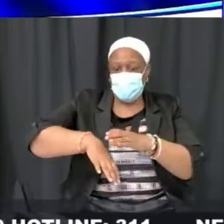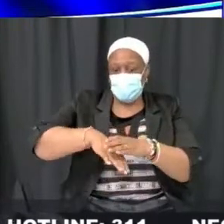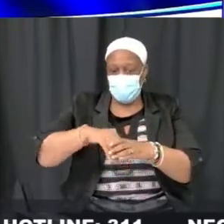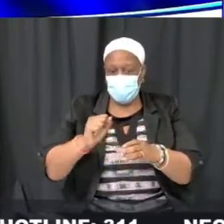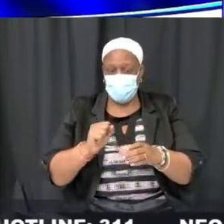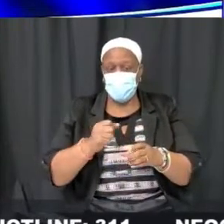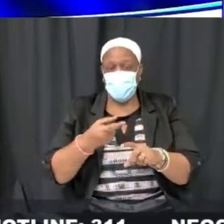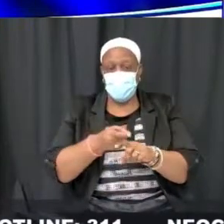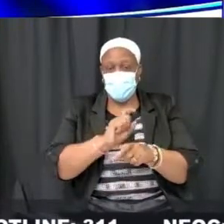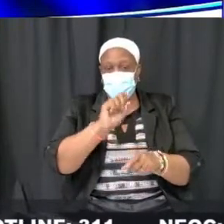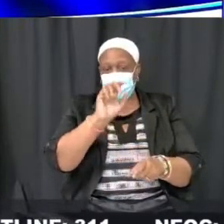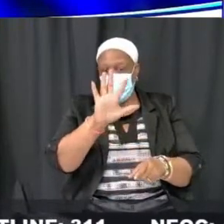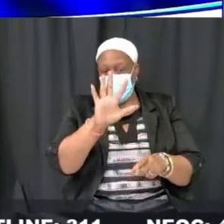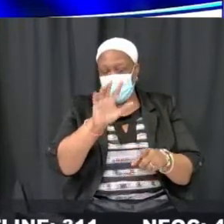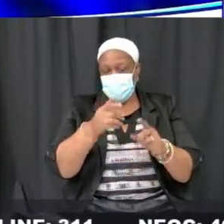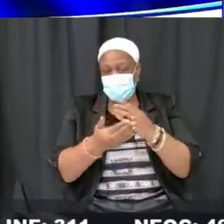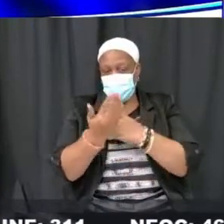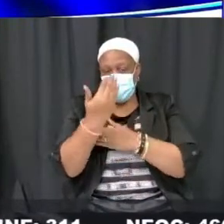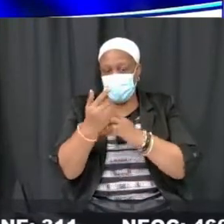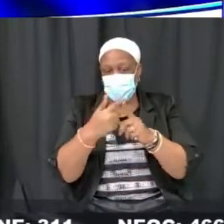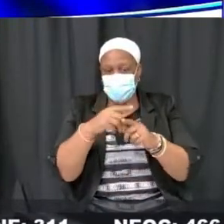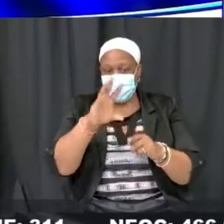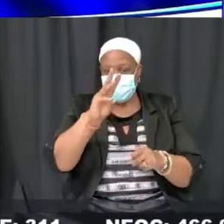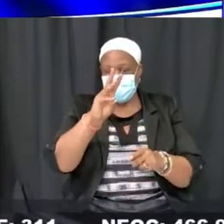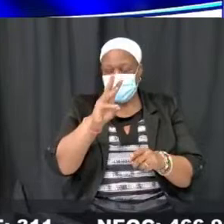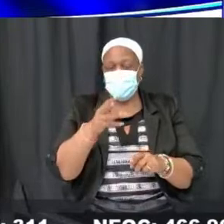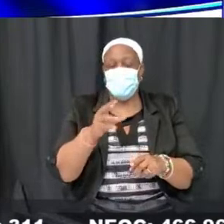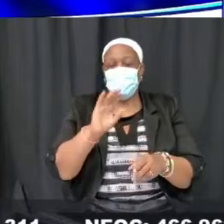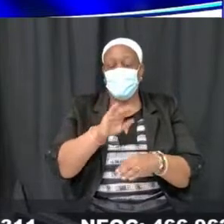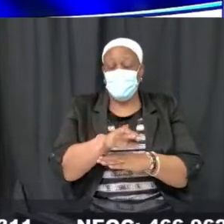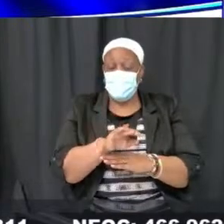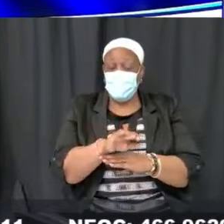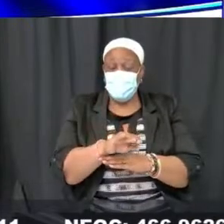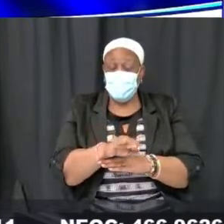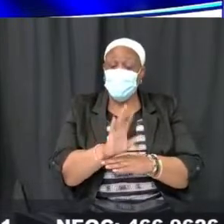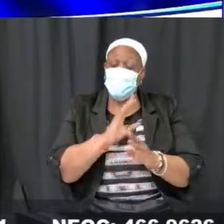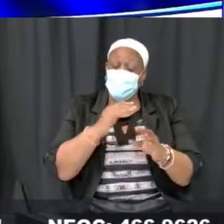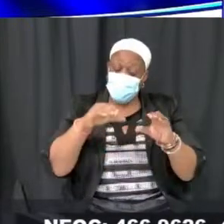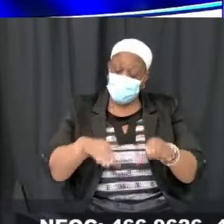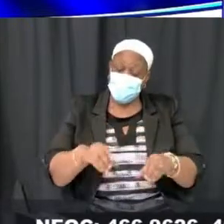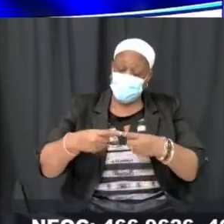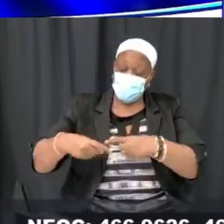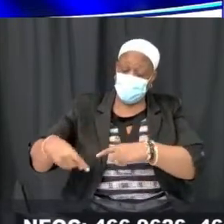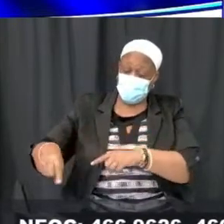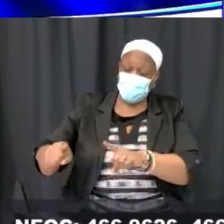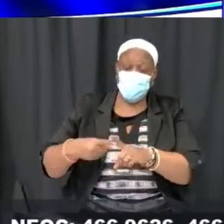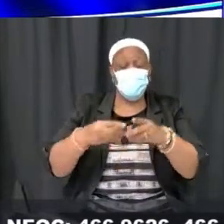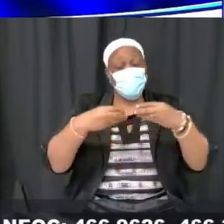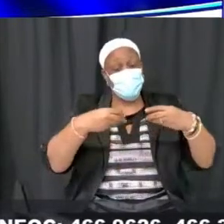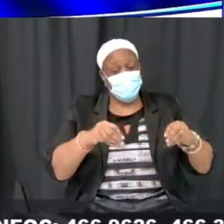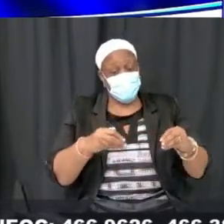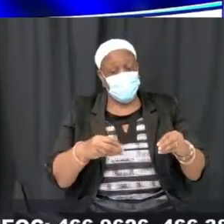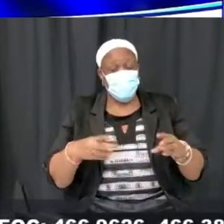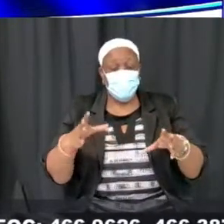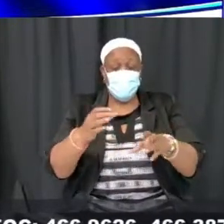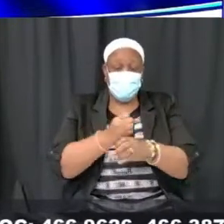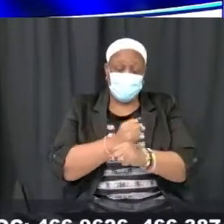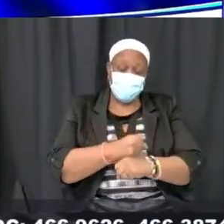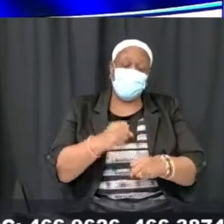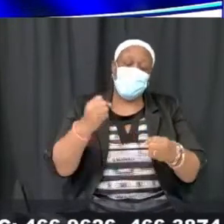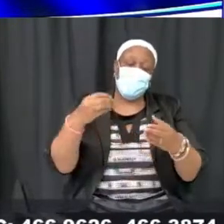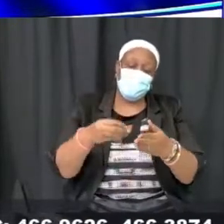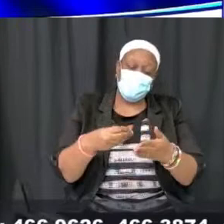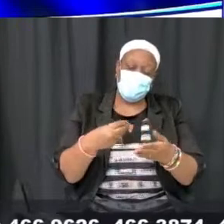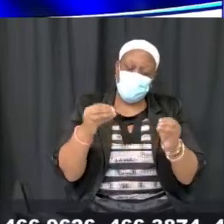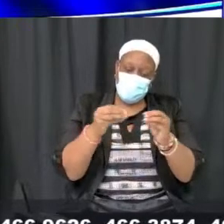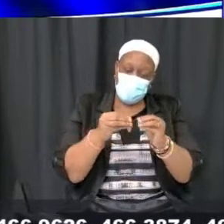and residents will have the opportunity to move around to replenish food supplies and purchase essential goods